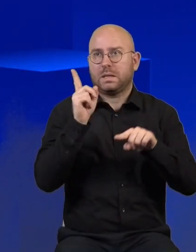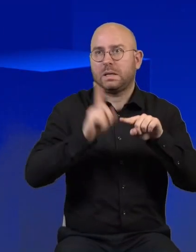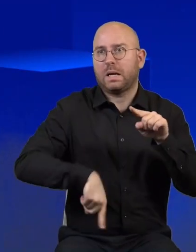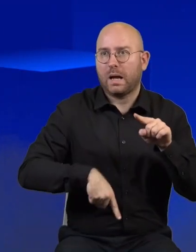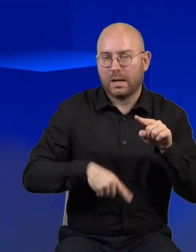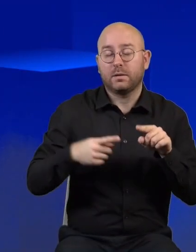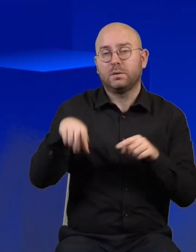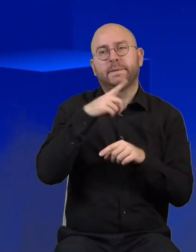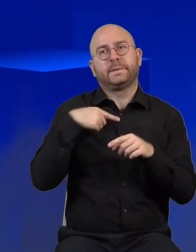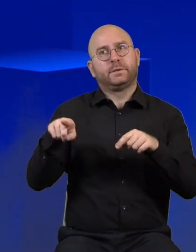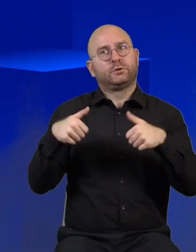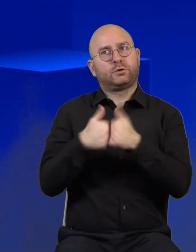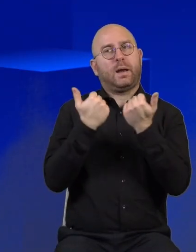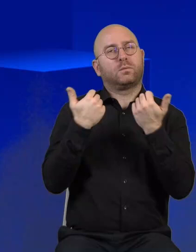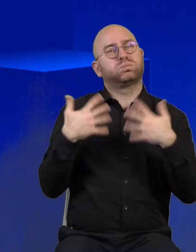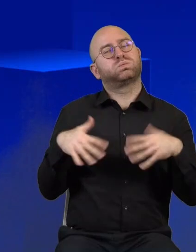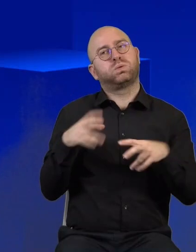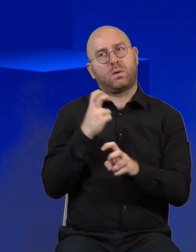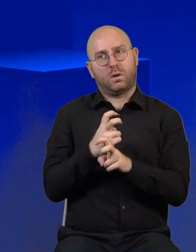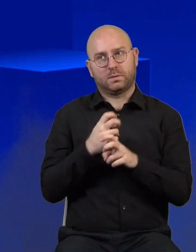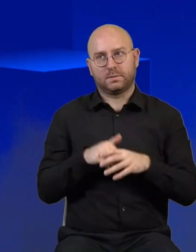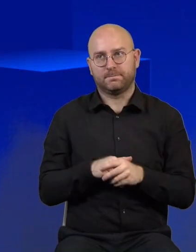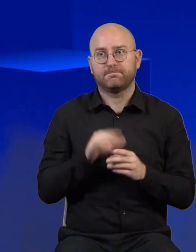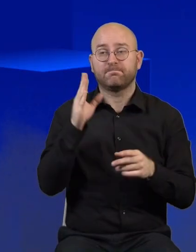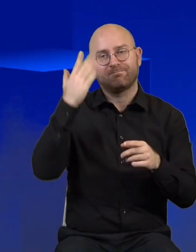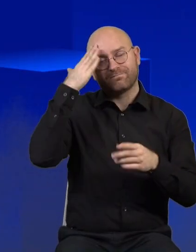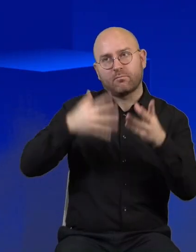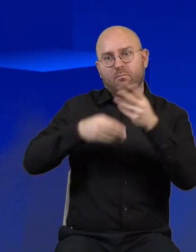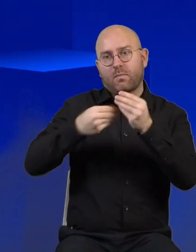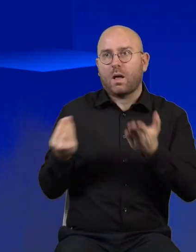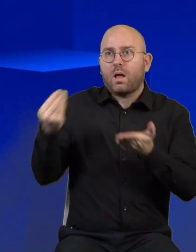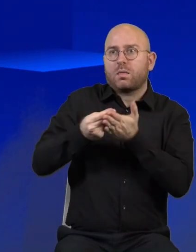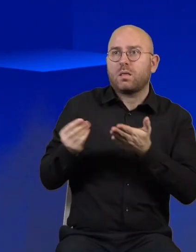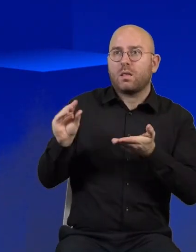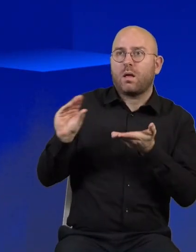cost for the citizen of this transport investment.